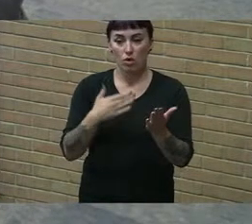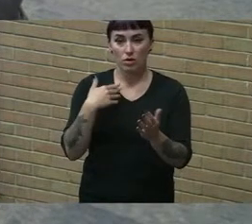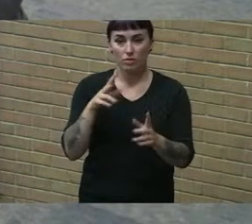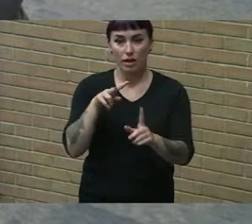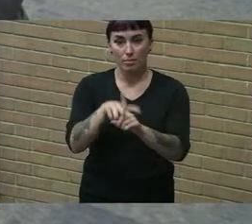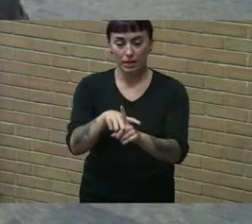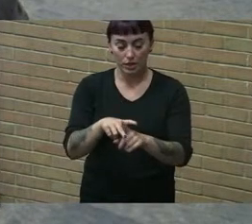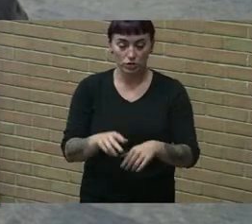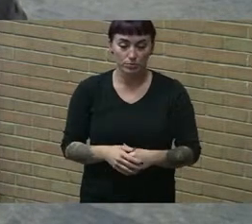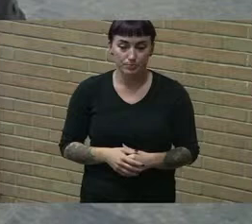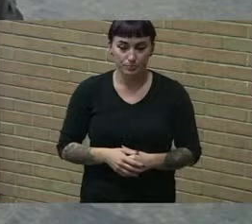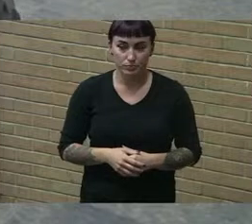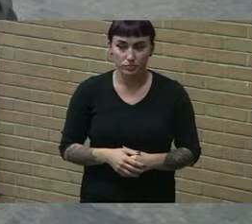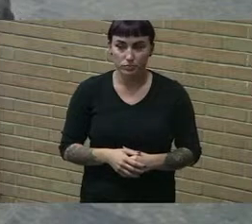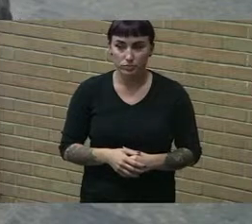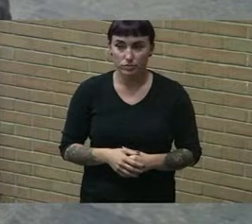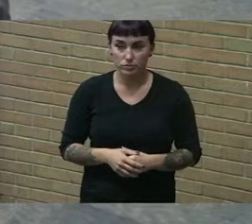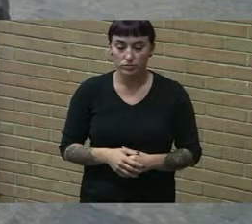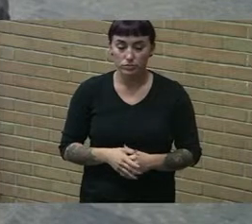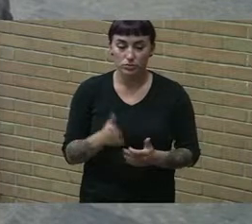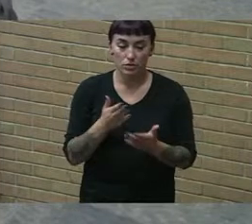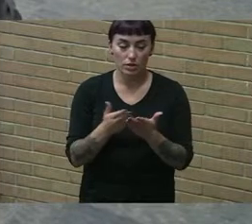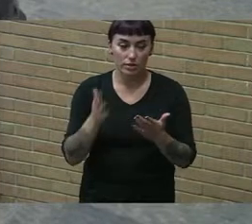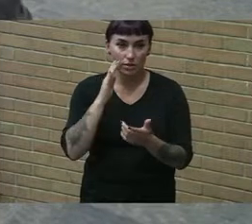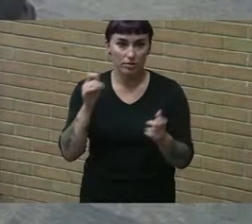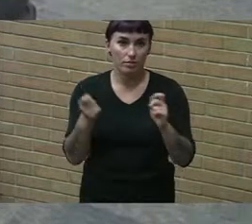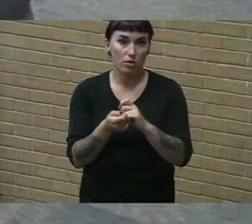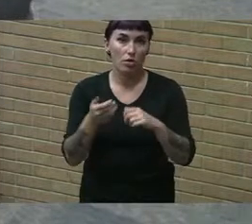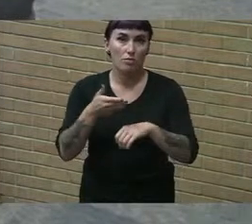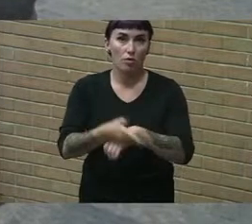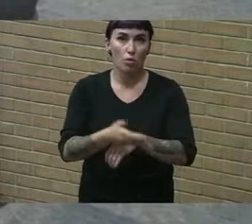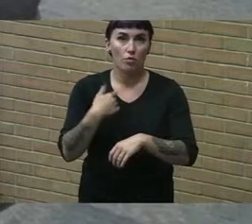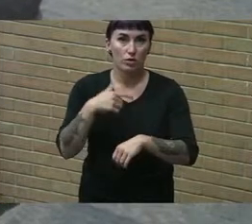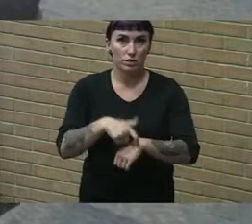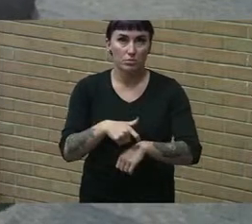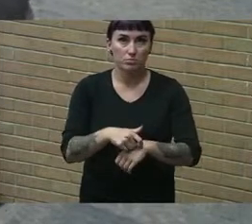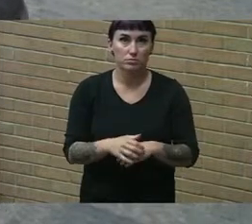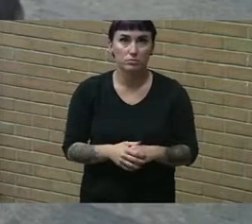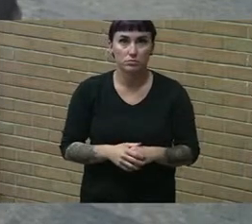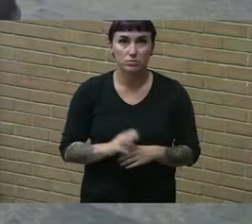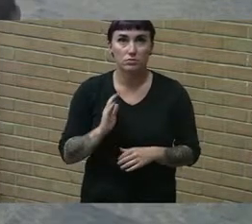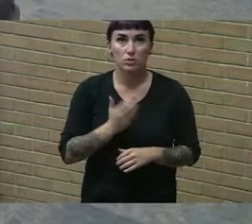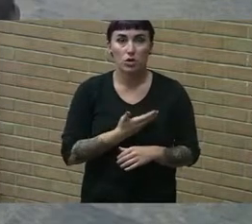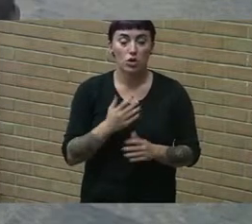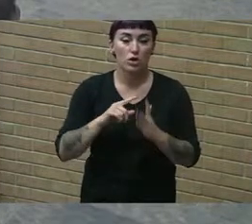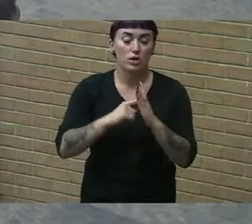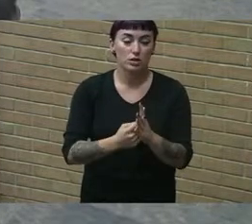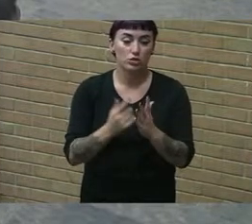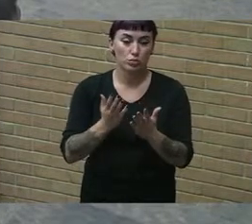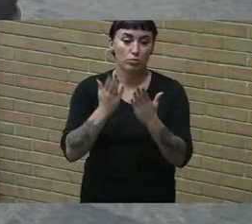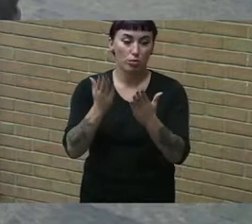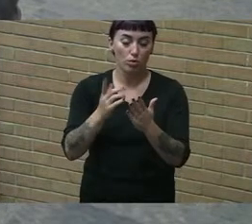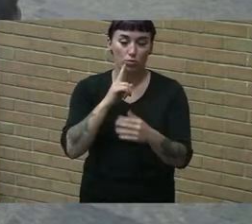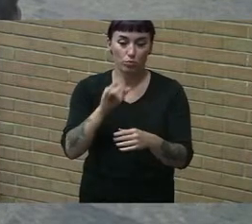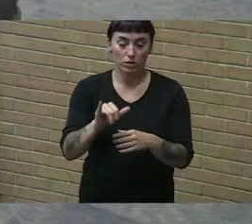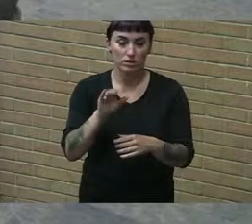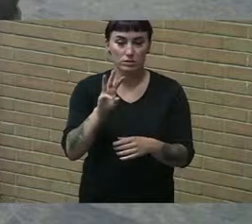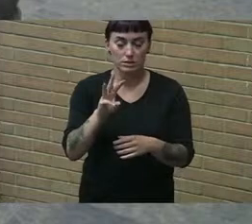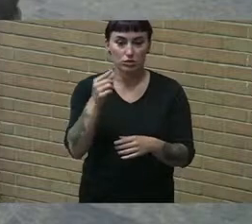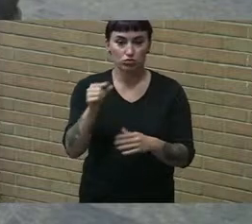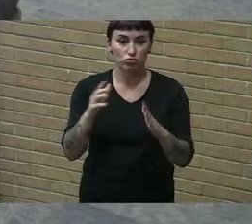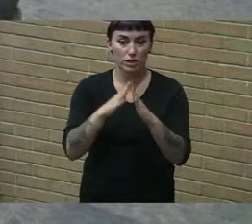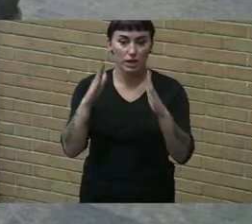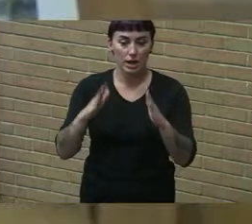application. As things have evolved over the course of time, our initial proposal was to have 6